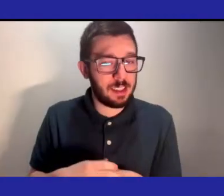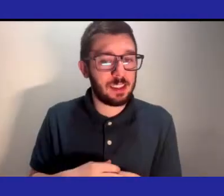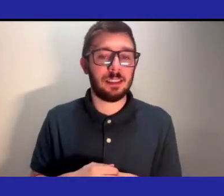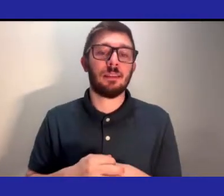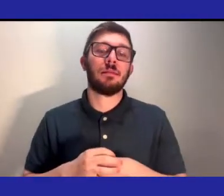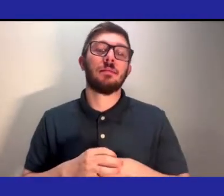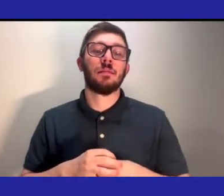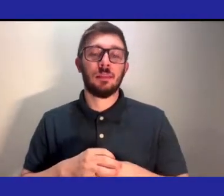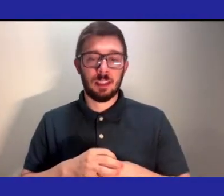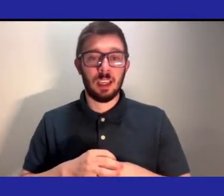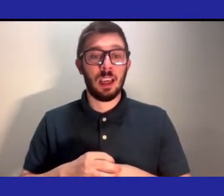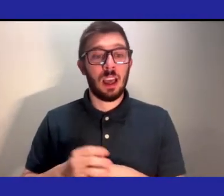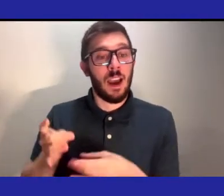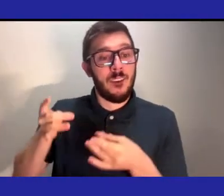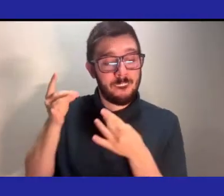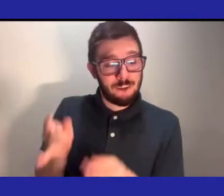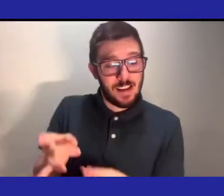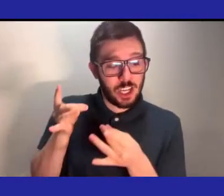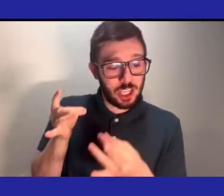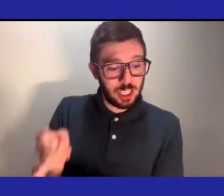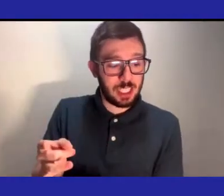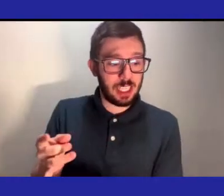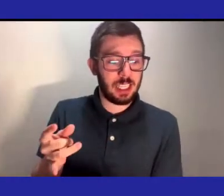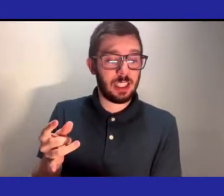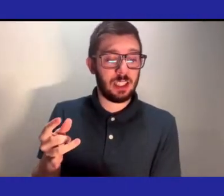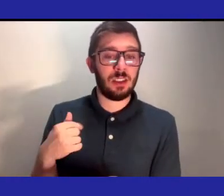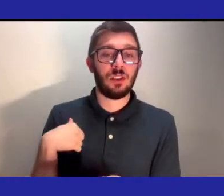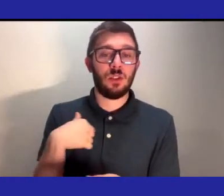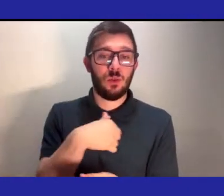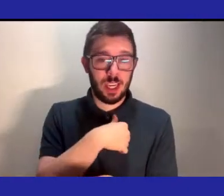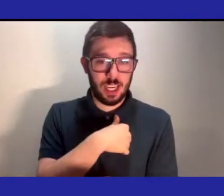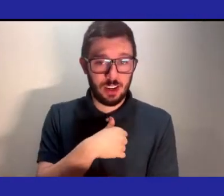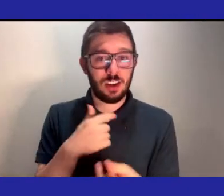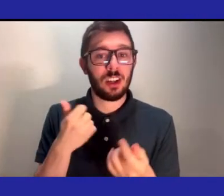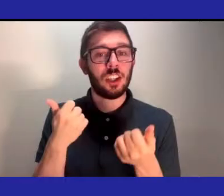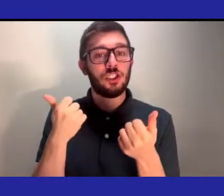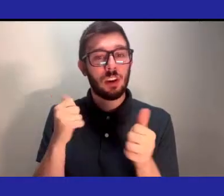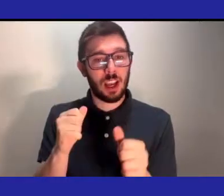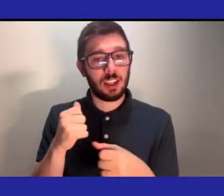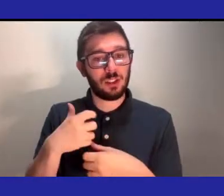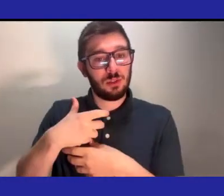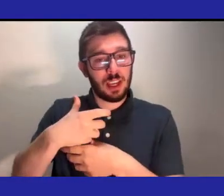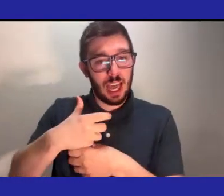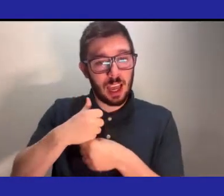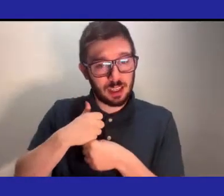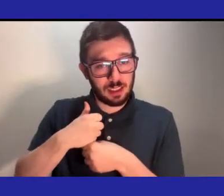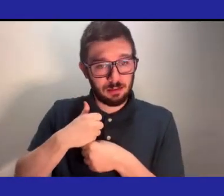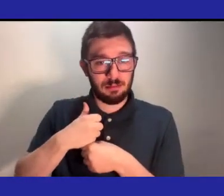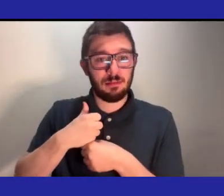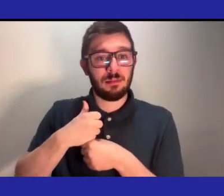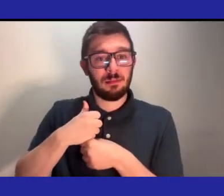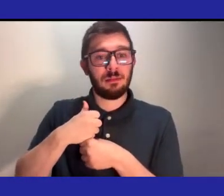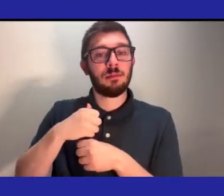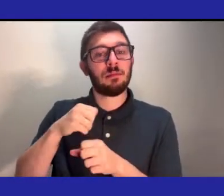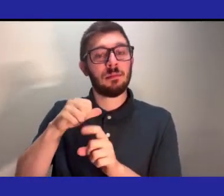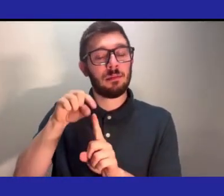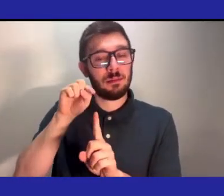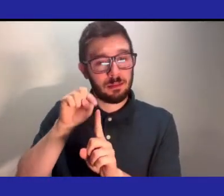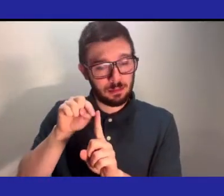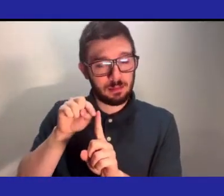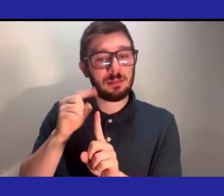the efficiencies that we're trying to get with the 24/7 coverage, and we move that now